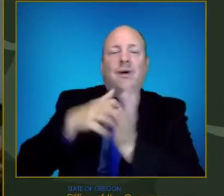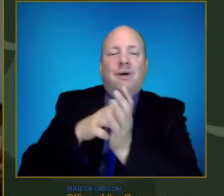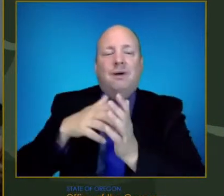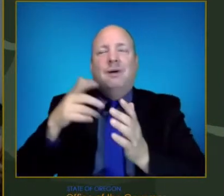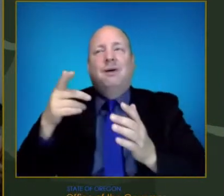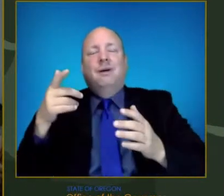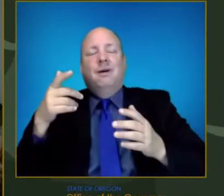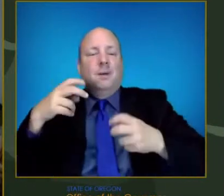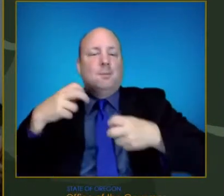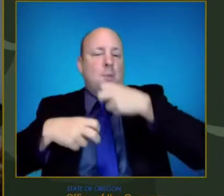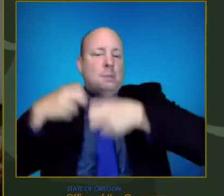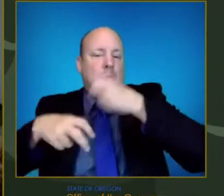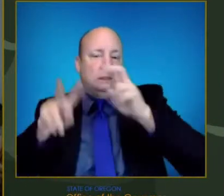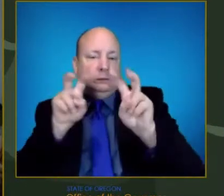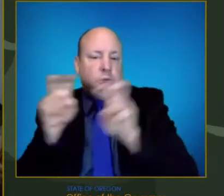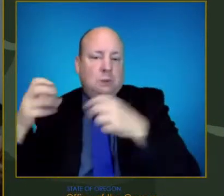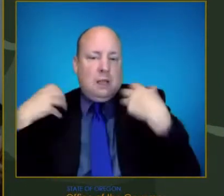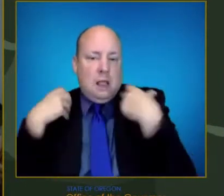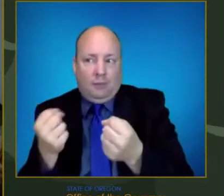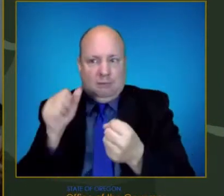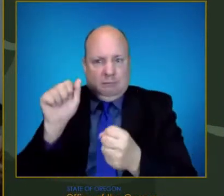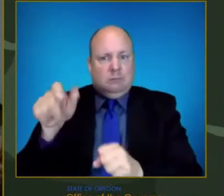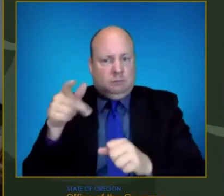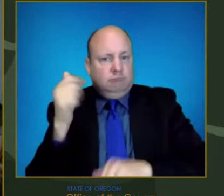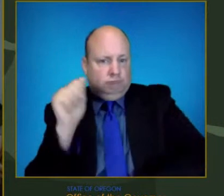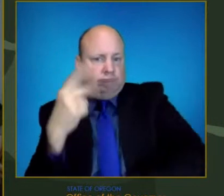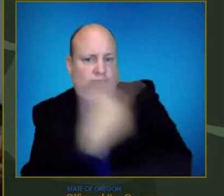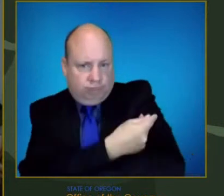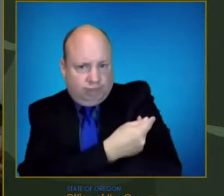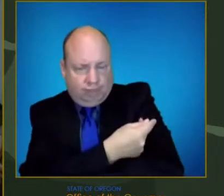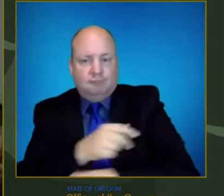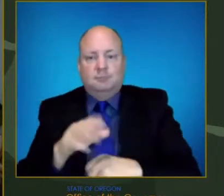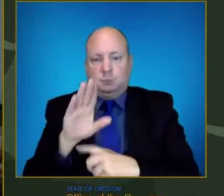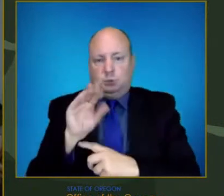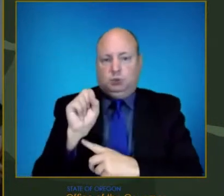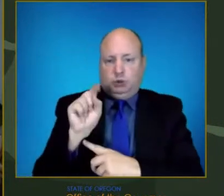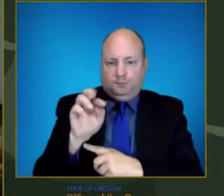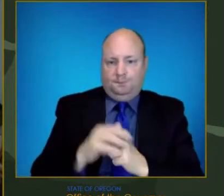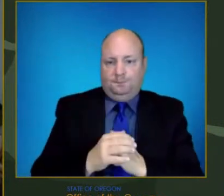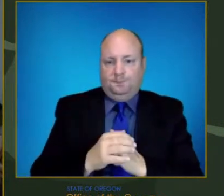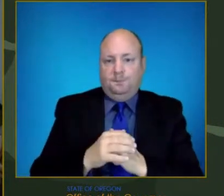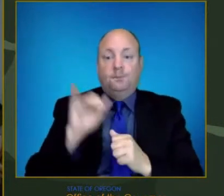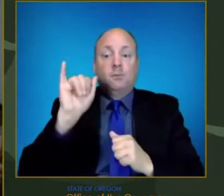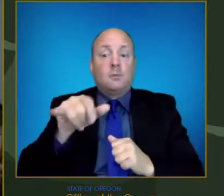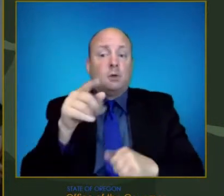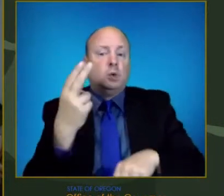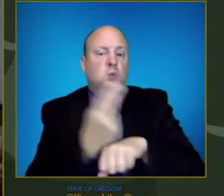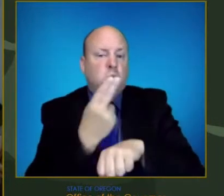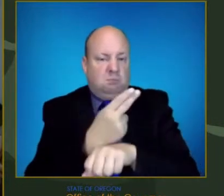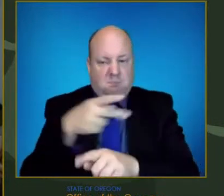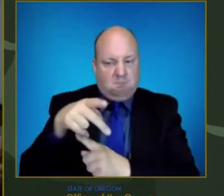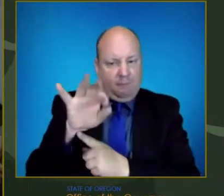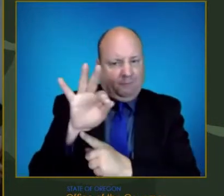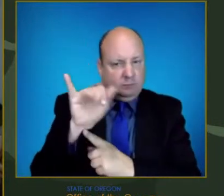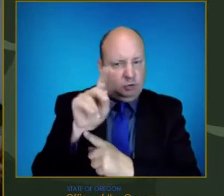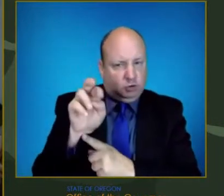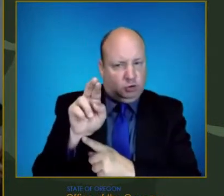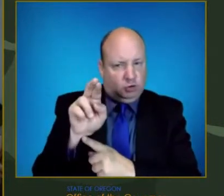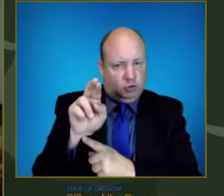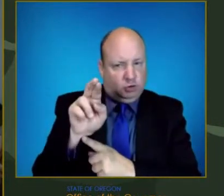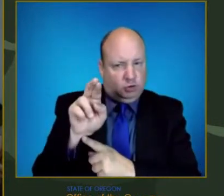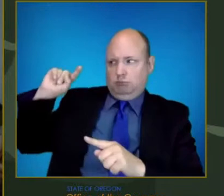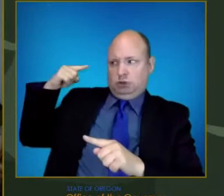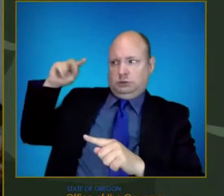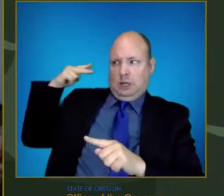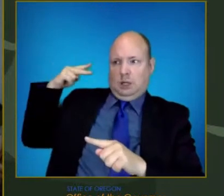federal recommendations supporting the use of the Pfizer booster after 6 months of completing the Pfizer vaccine series among